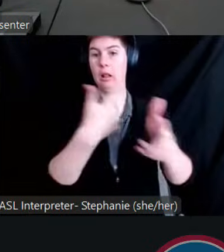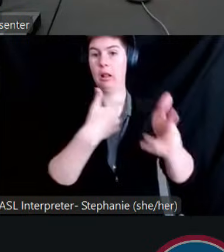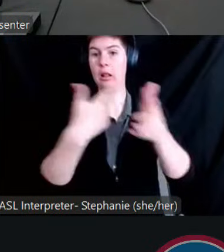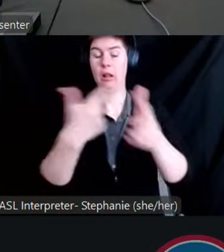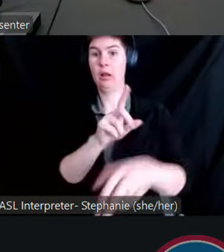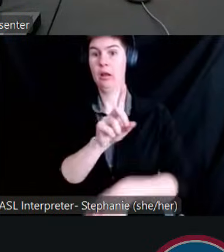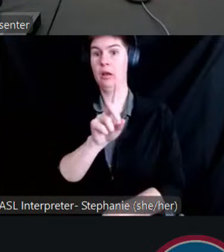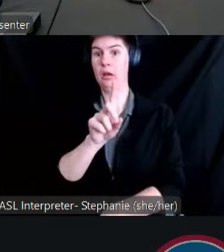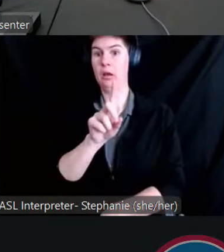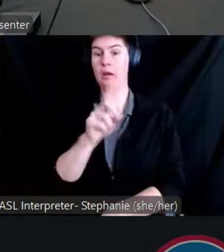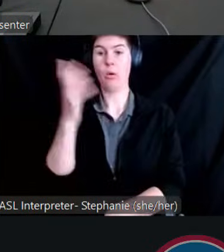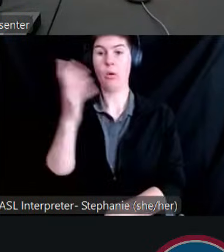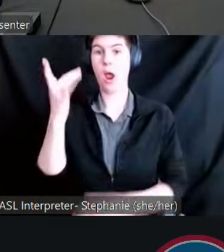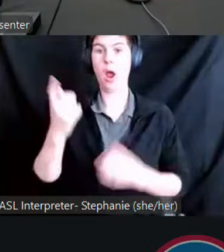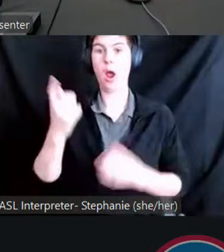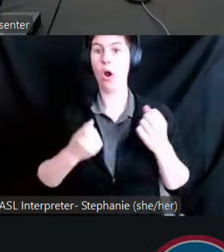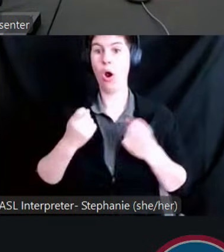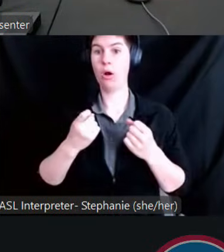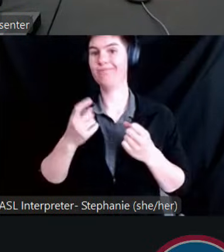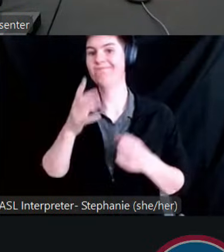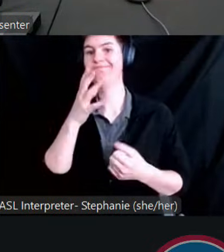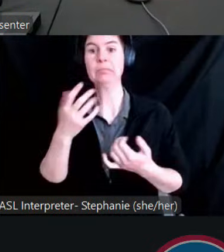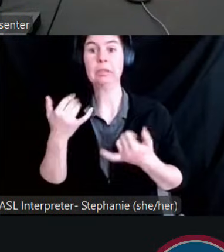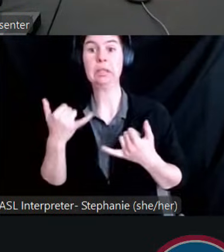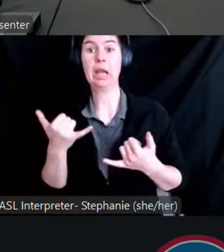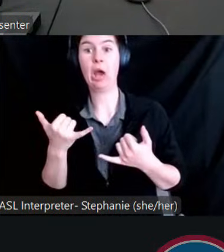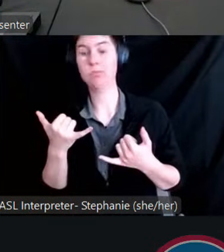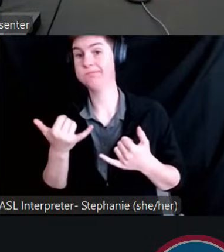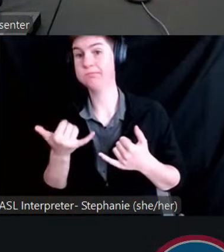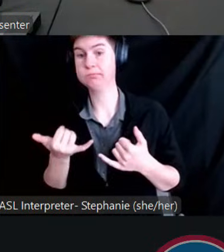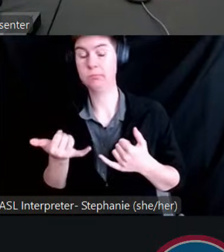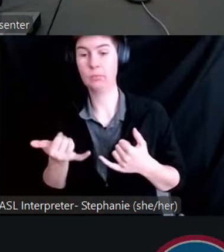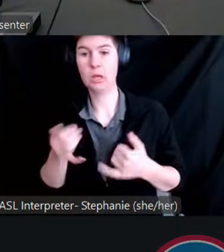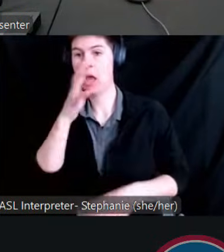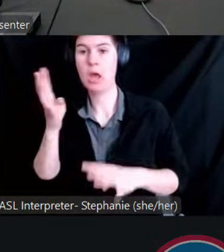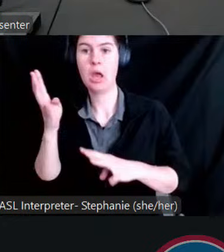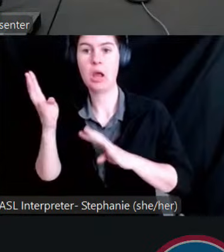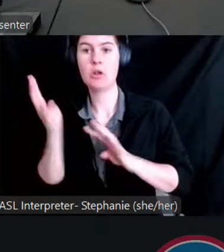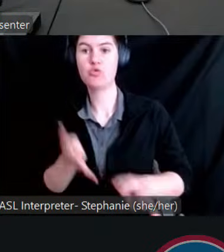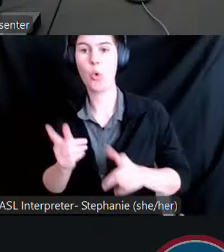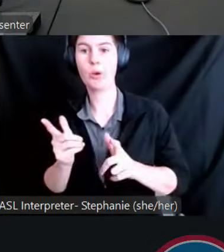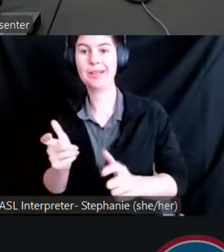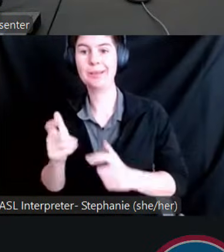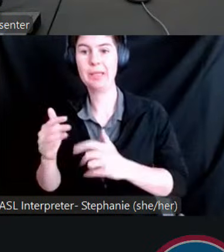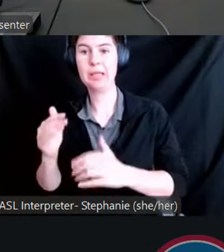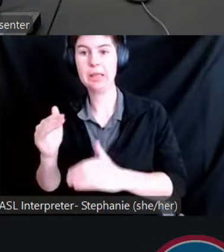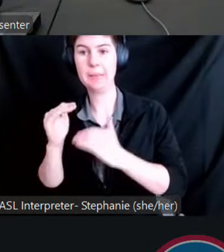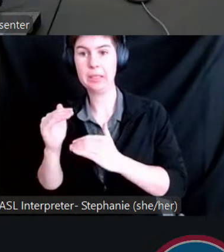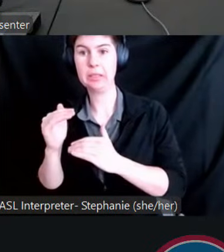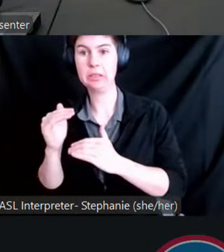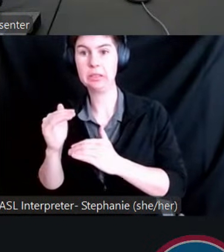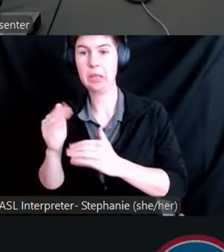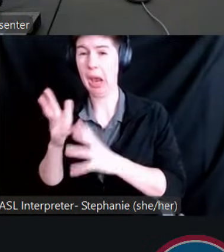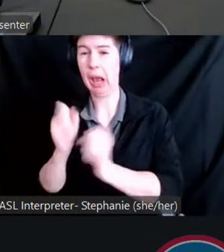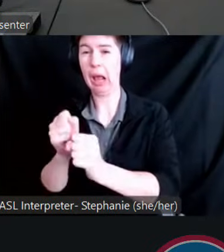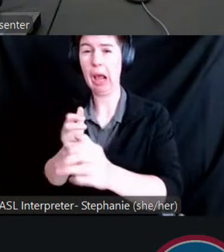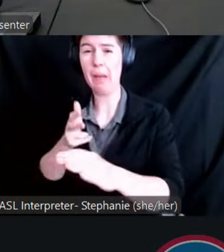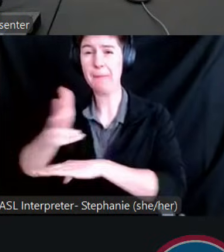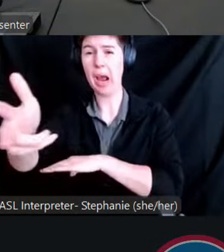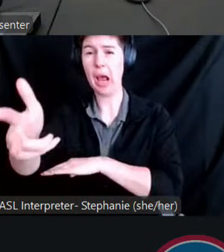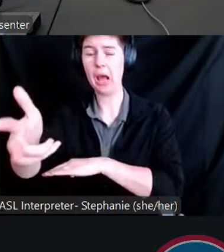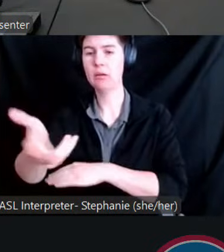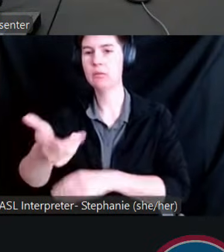are increasingly ignoring speed limits. And something like Western Avenue, which